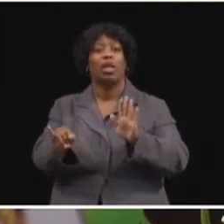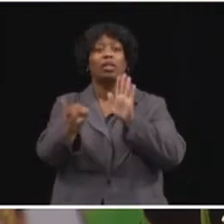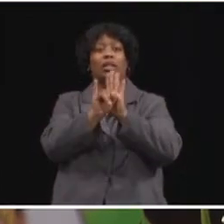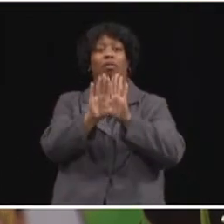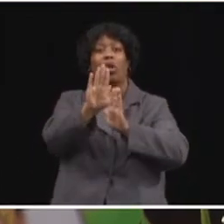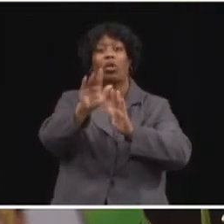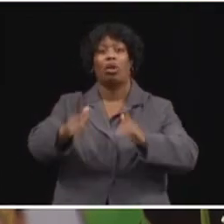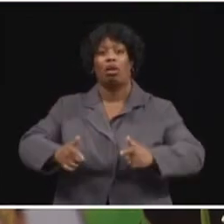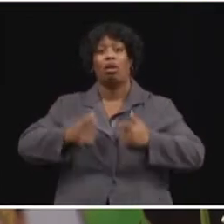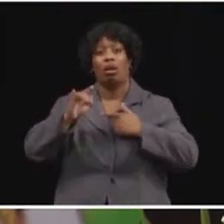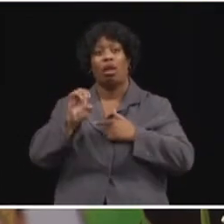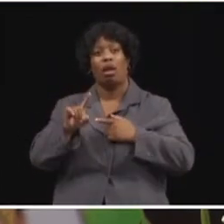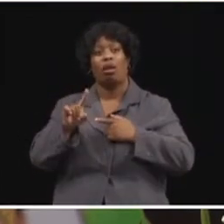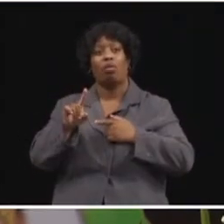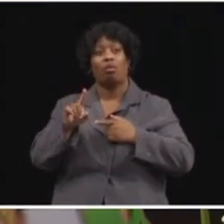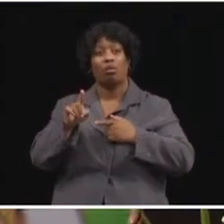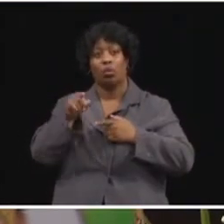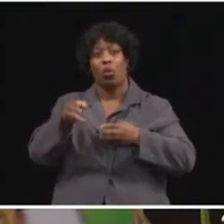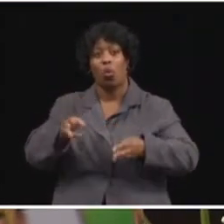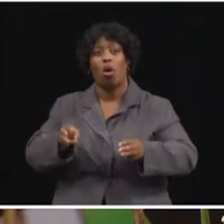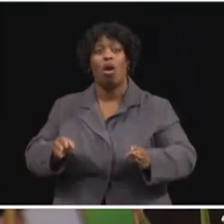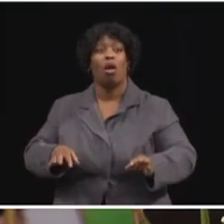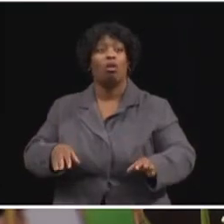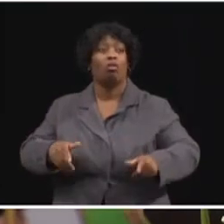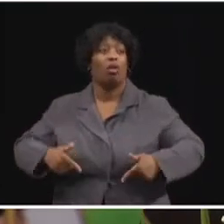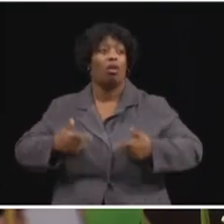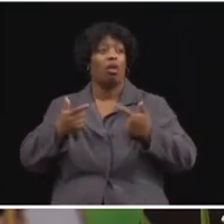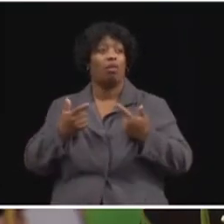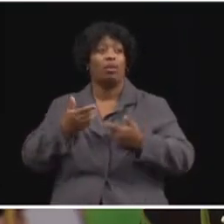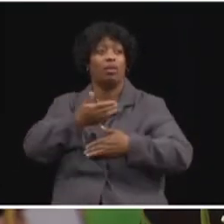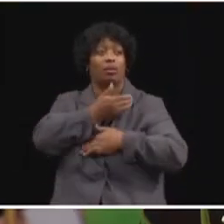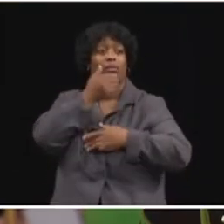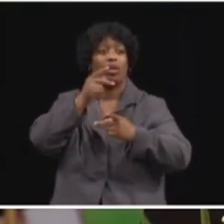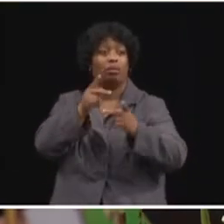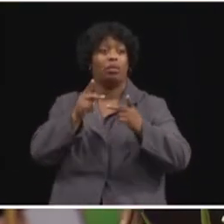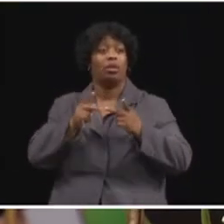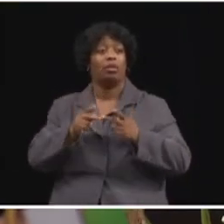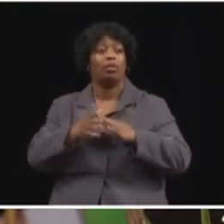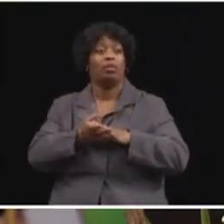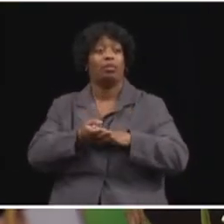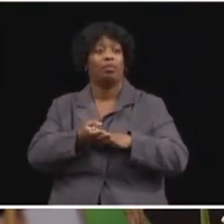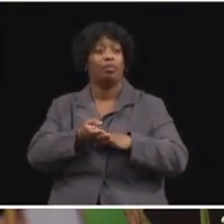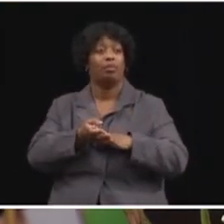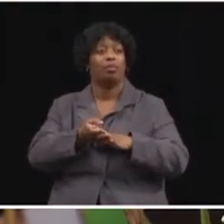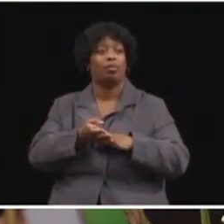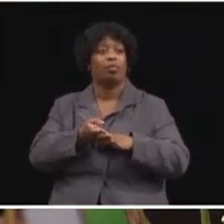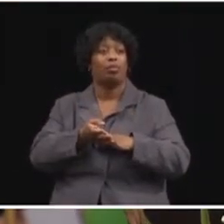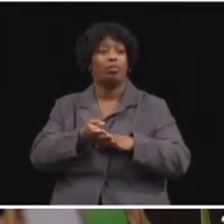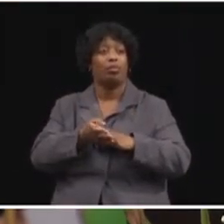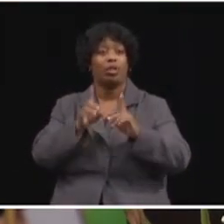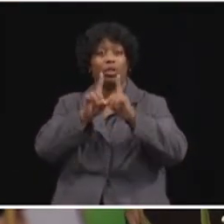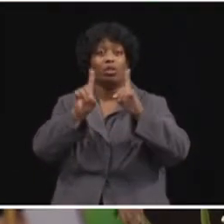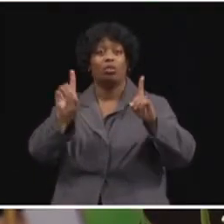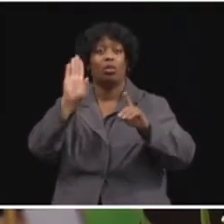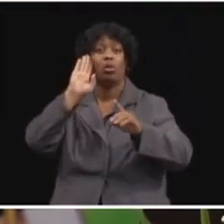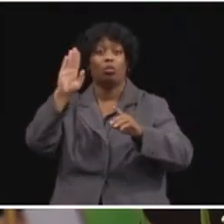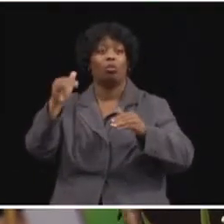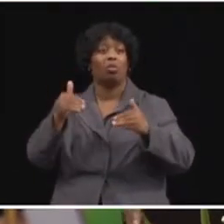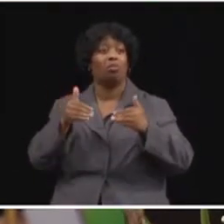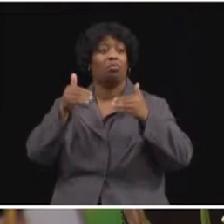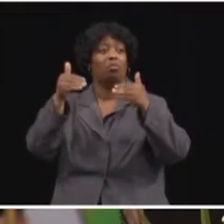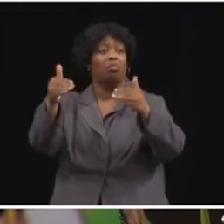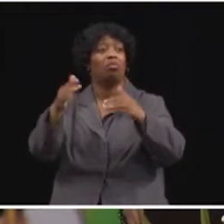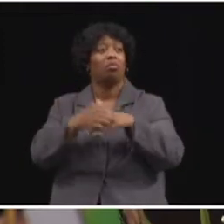live. You're in the best place right now. This degree can take you where you want to be. Be